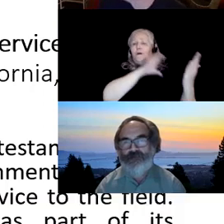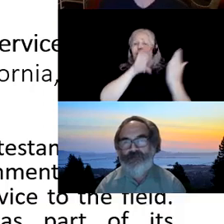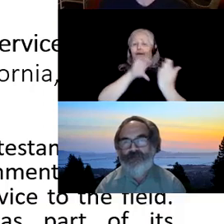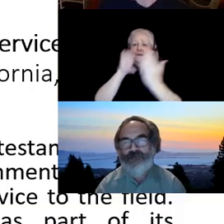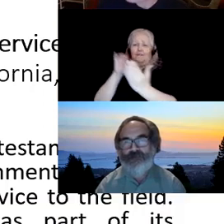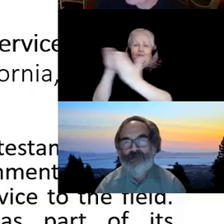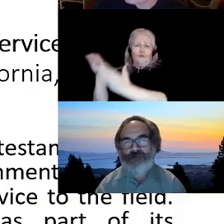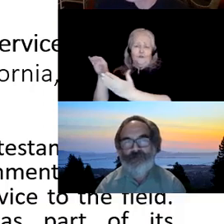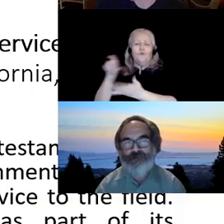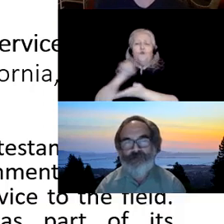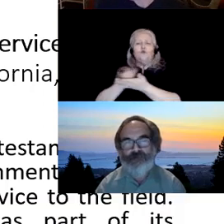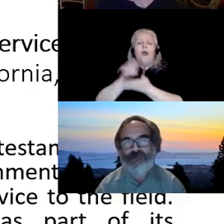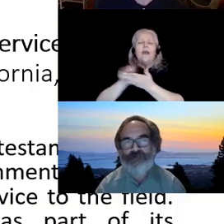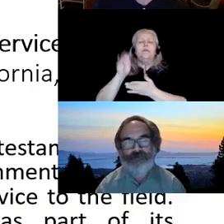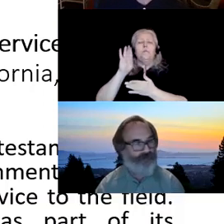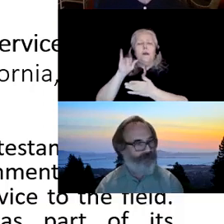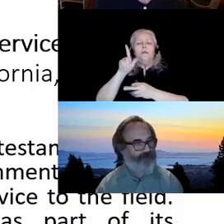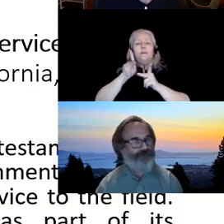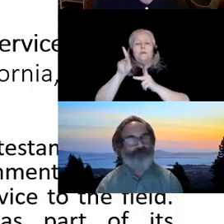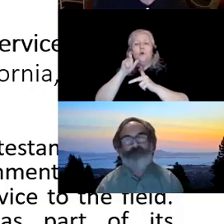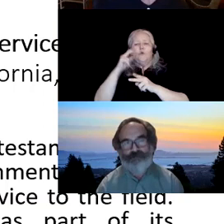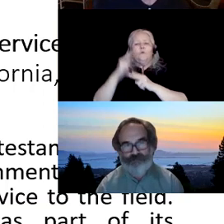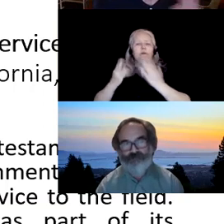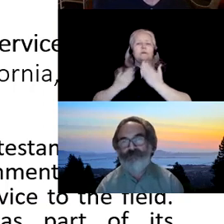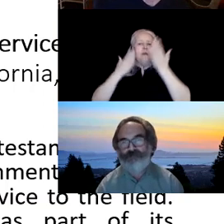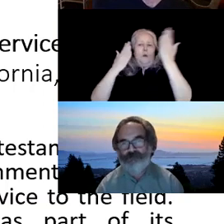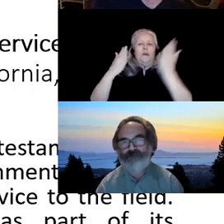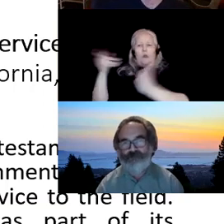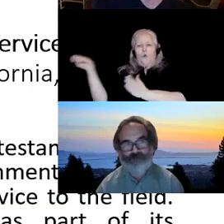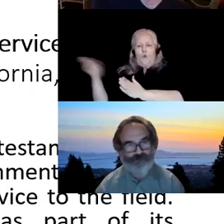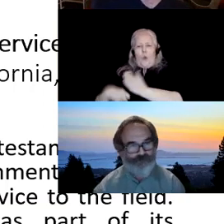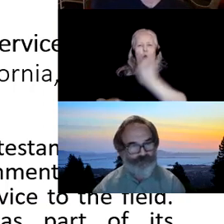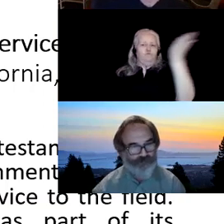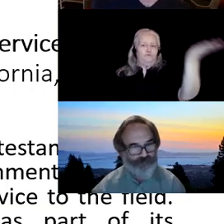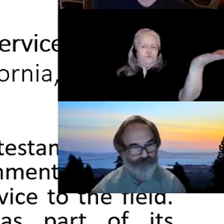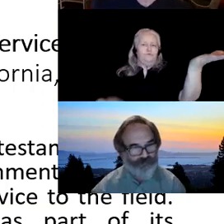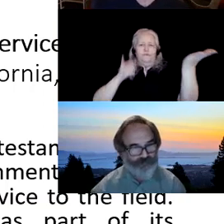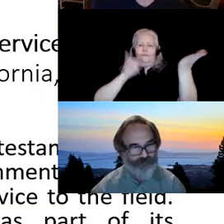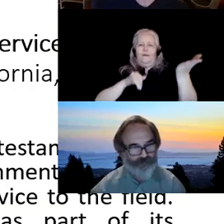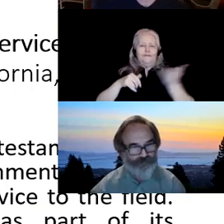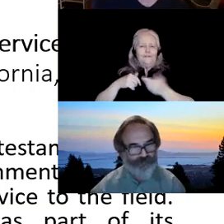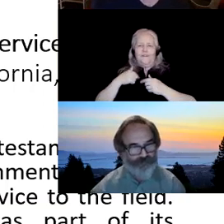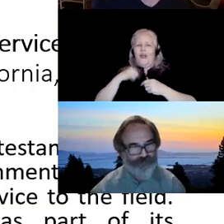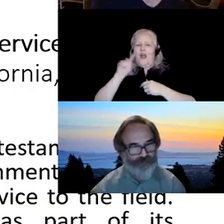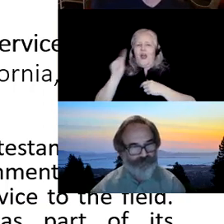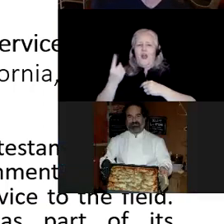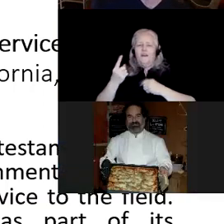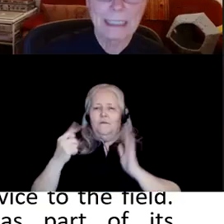by the nominators for each award. So I am simply locuta.